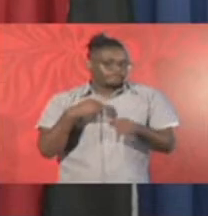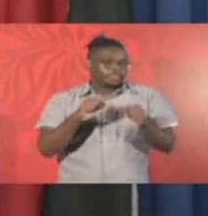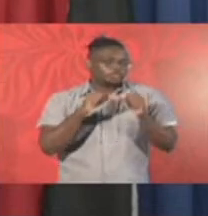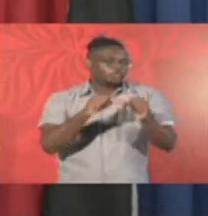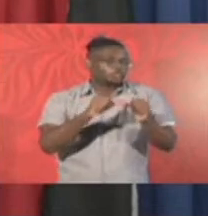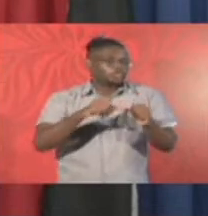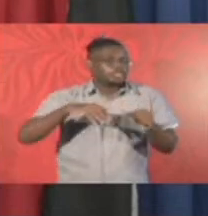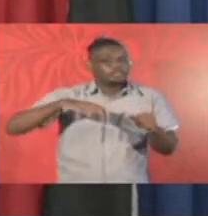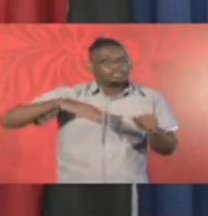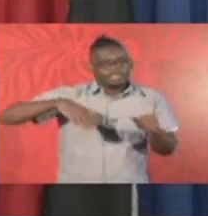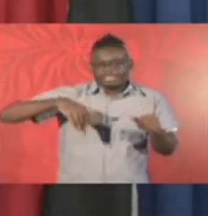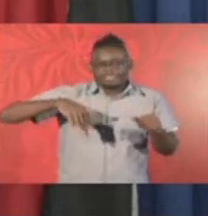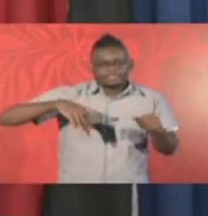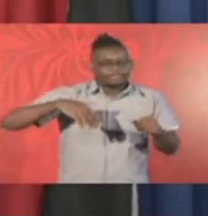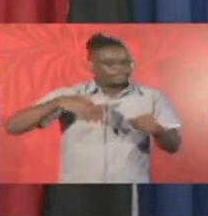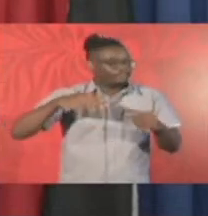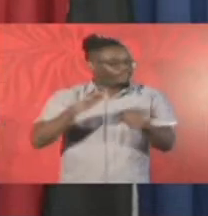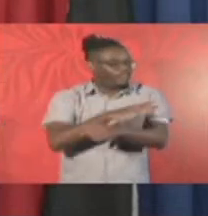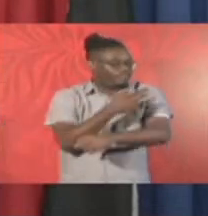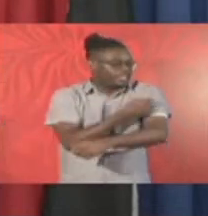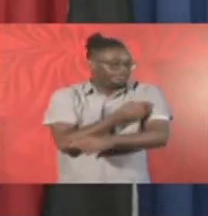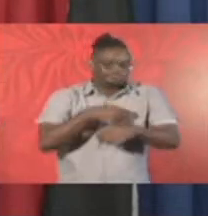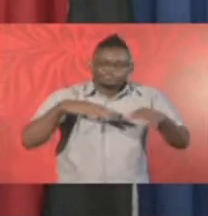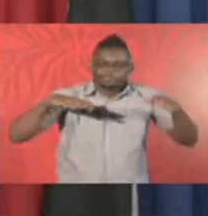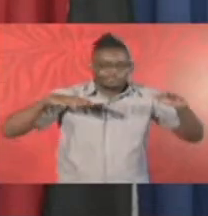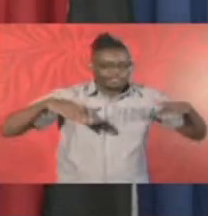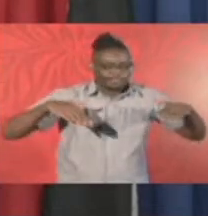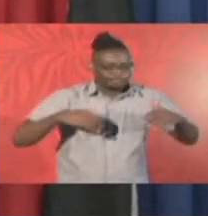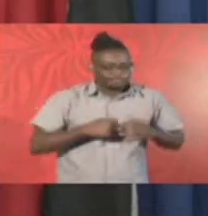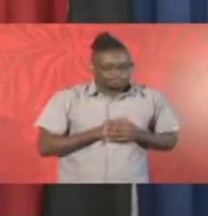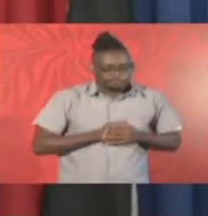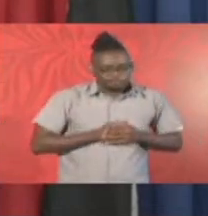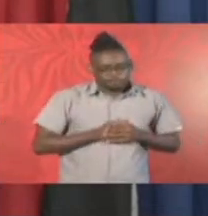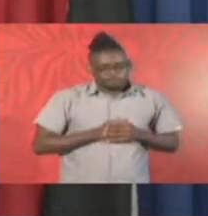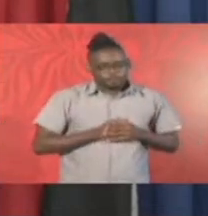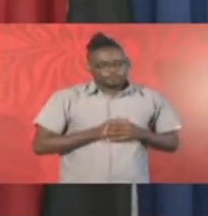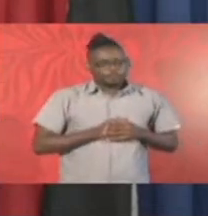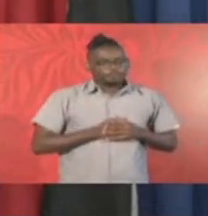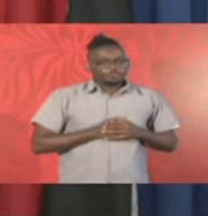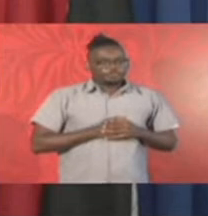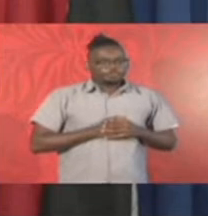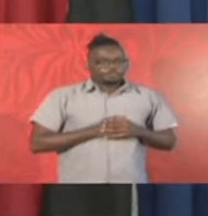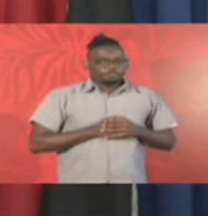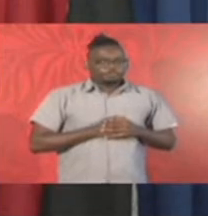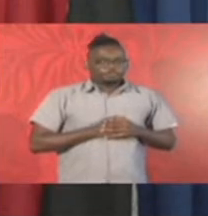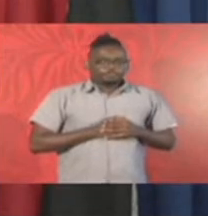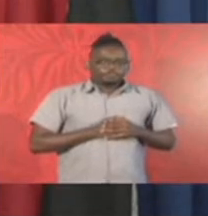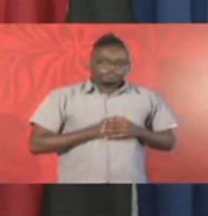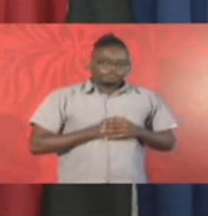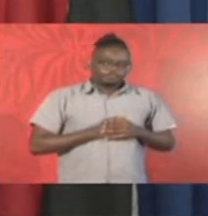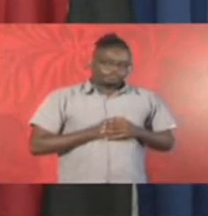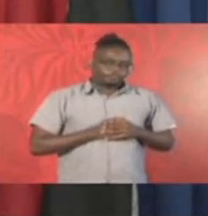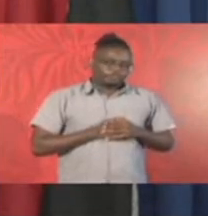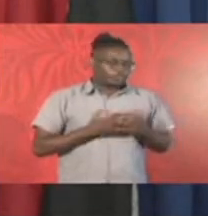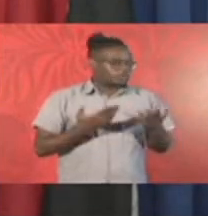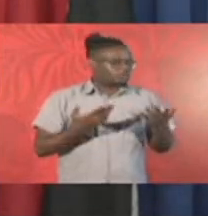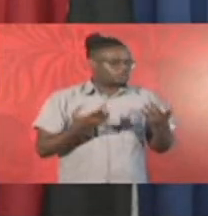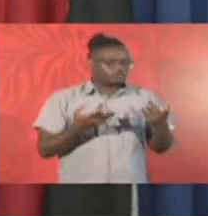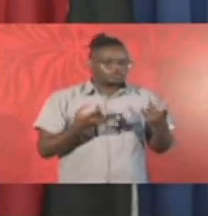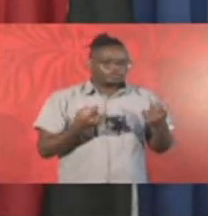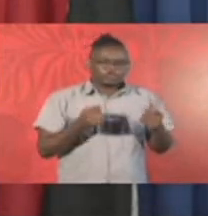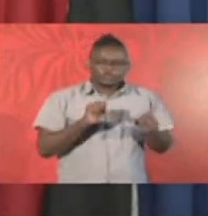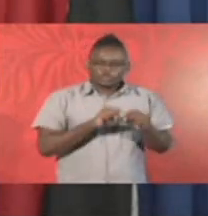take a figure of that as to who really should get vaccinated, we're looking at an additional